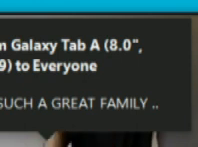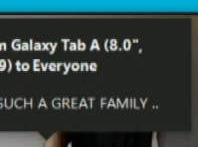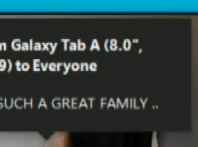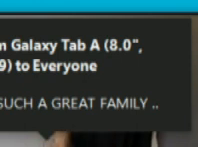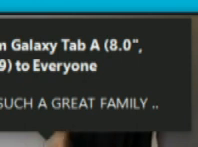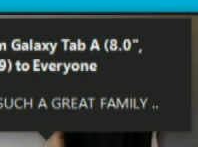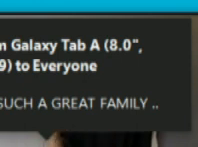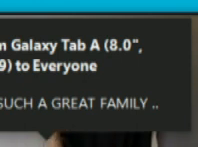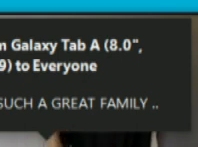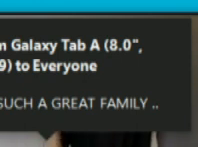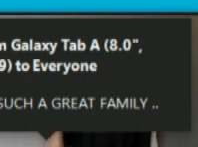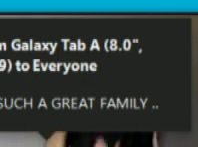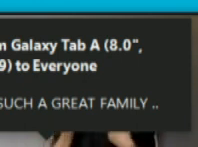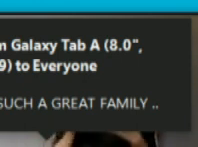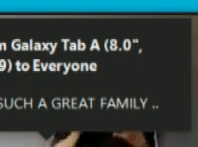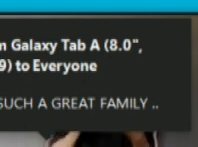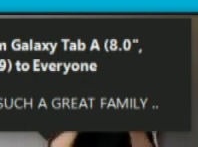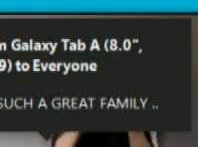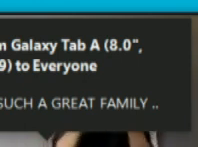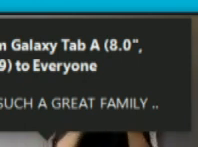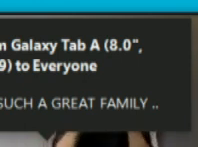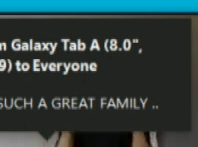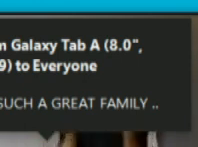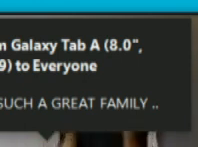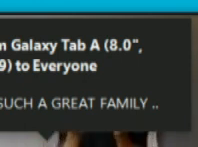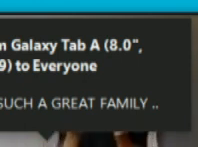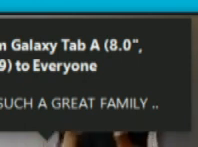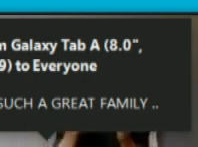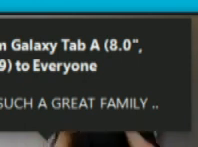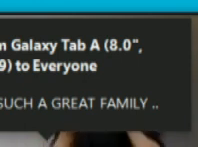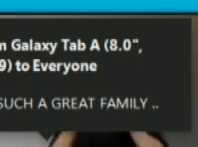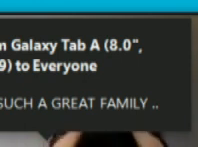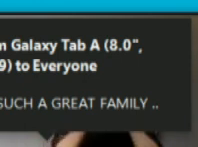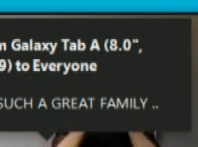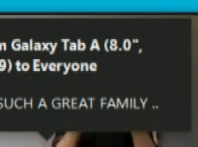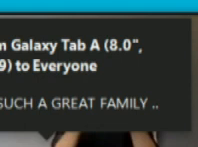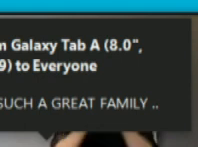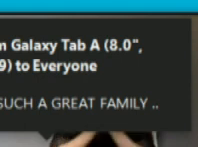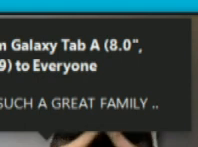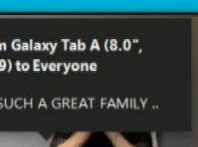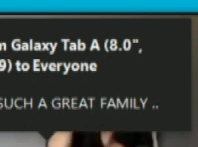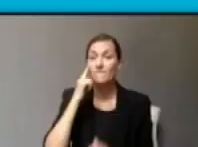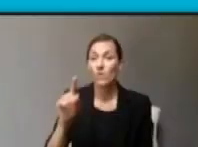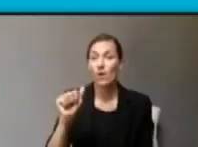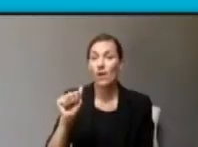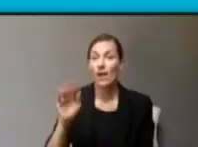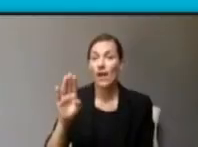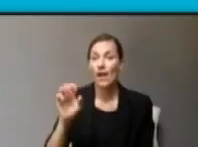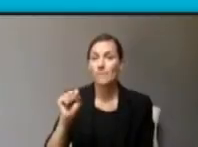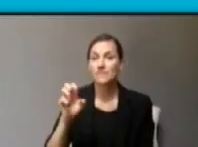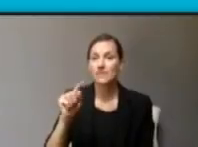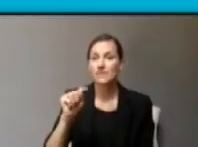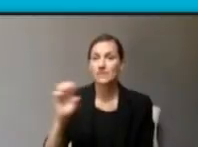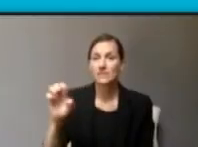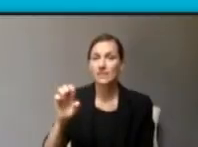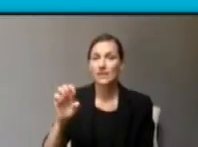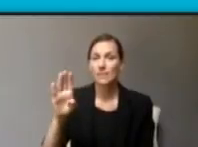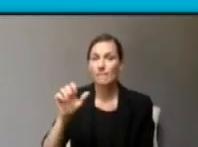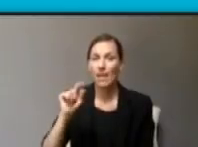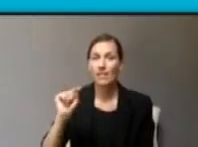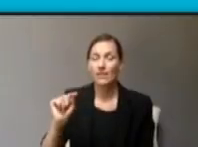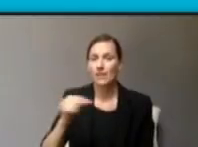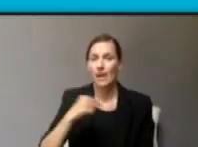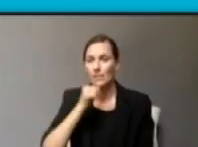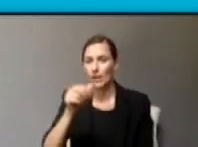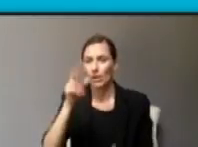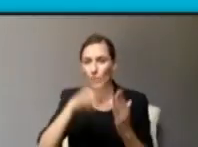in the chat to the online absentee request, and for an absentee ballot, I am not going to read that off because no one is